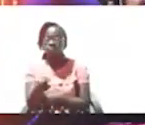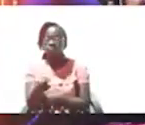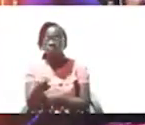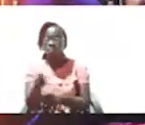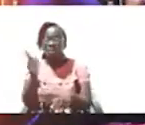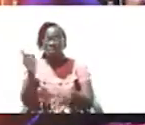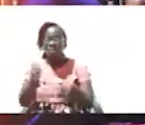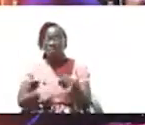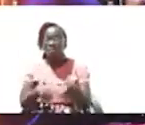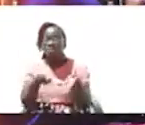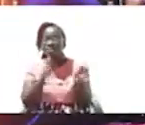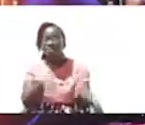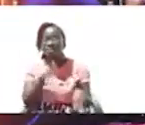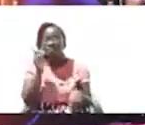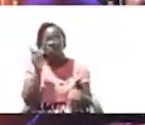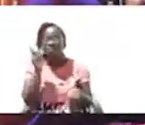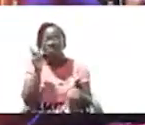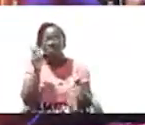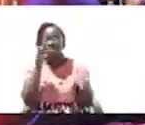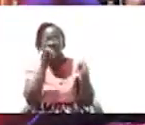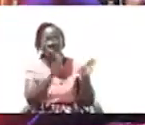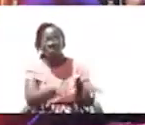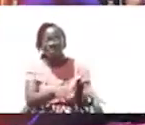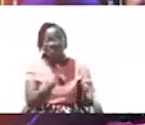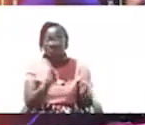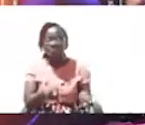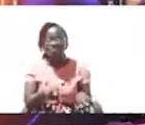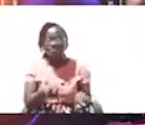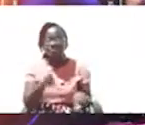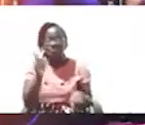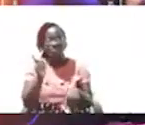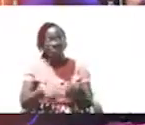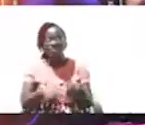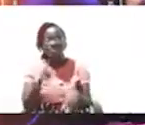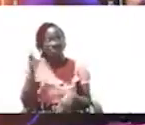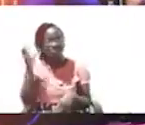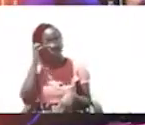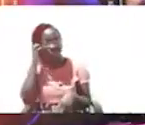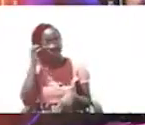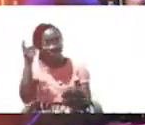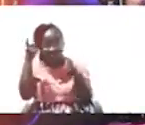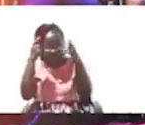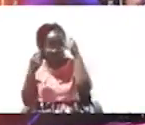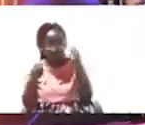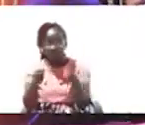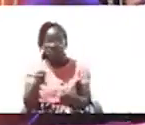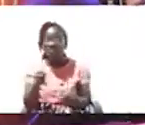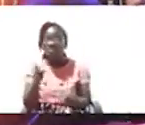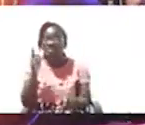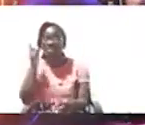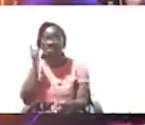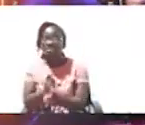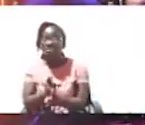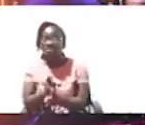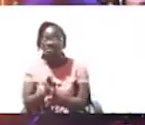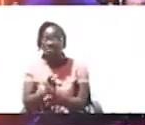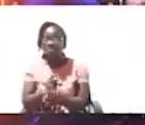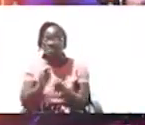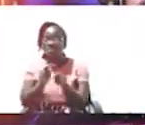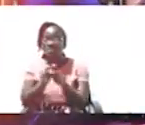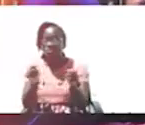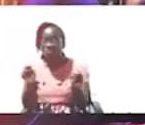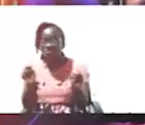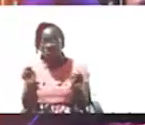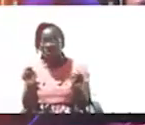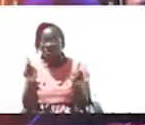nte. Akosia couldn't hear. If he said, nipa ena e kasa chile emu. Because it was a